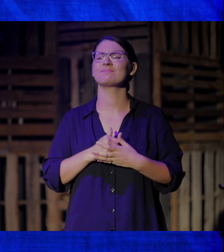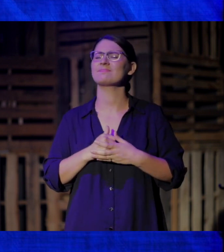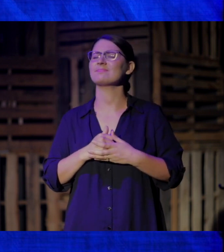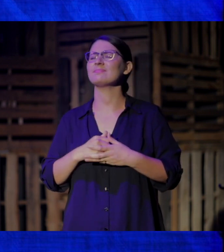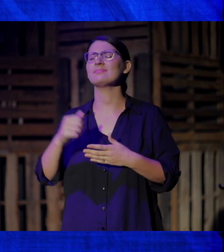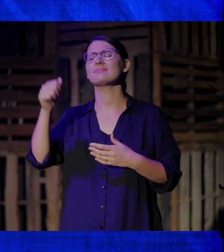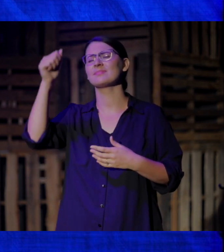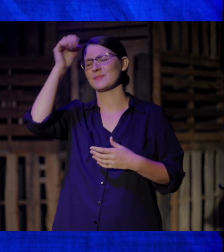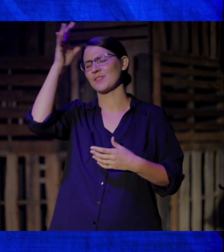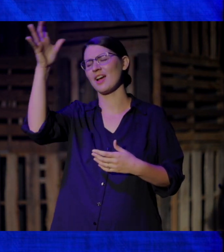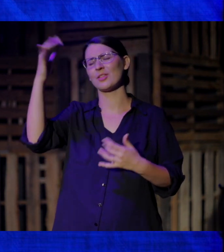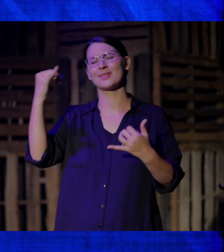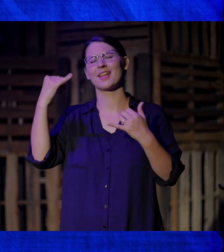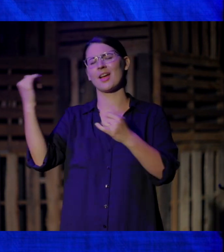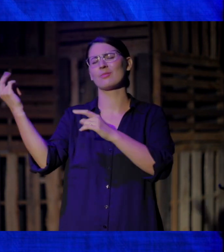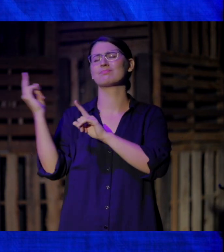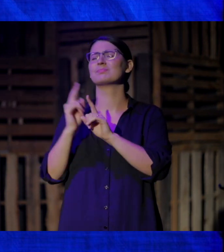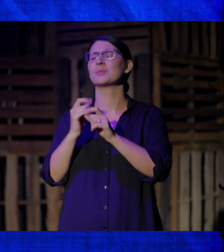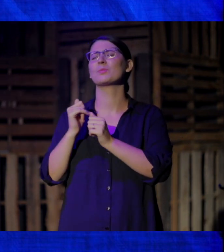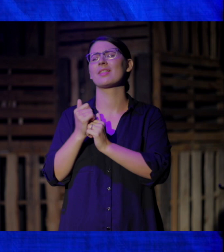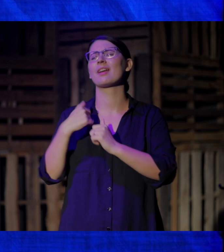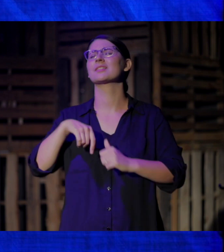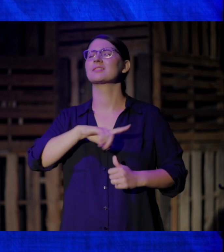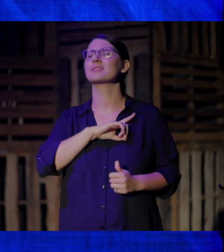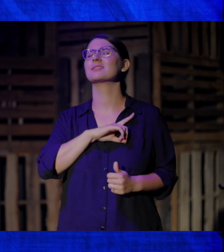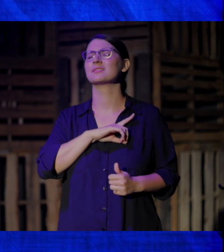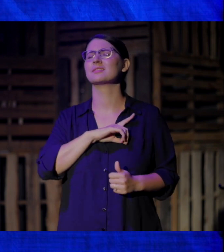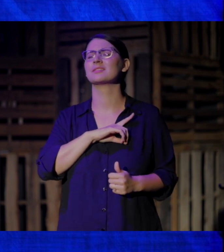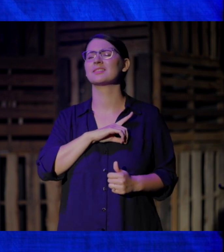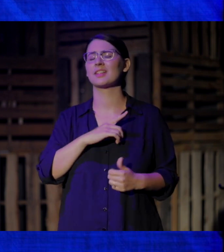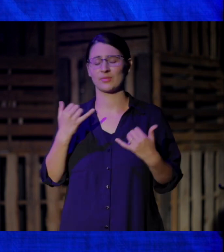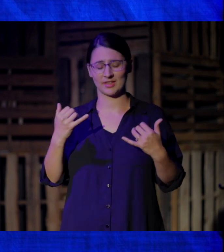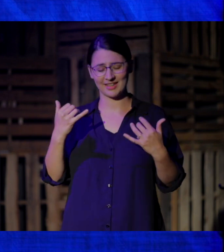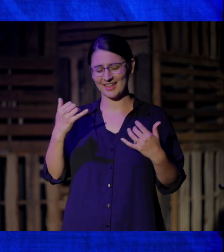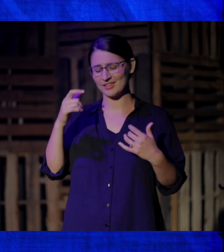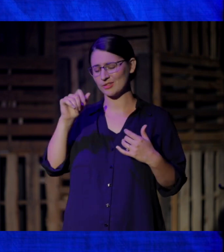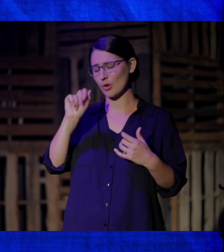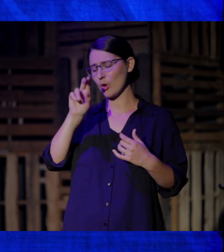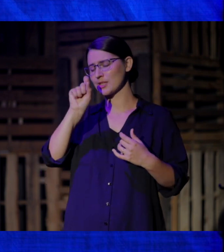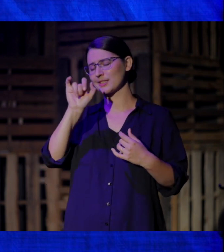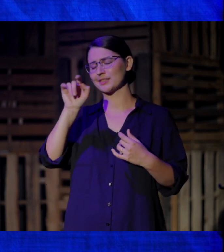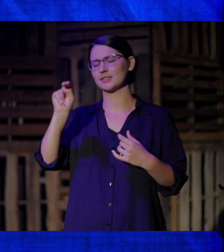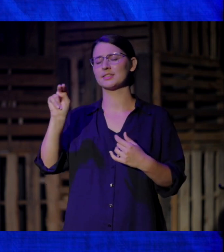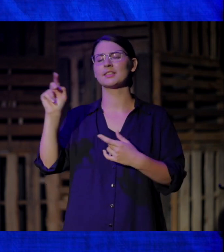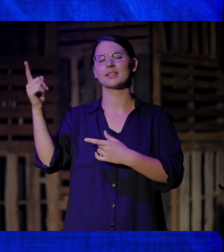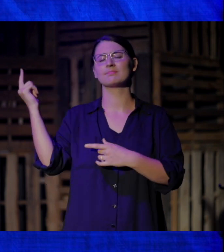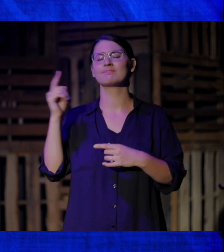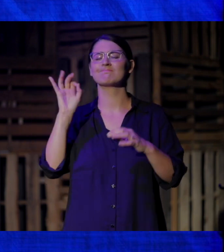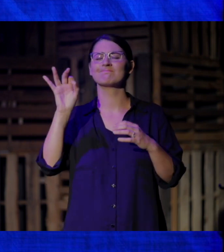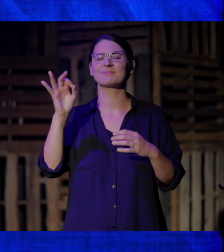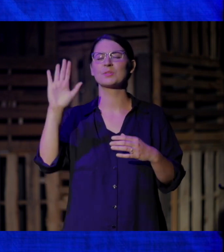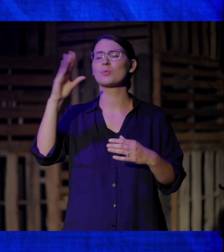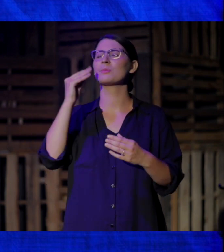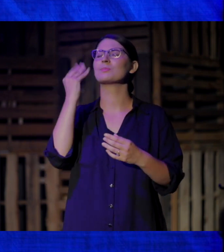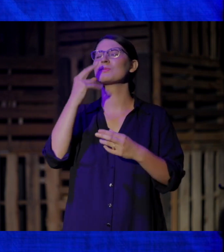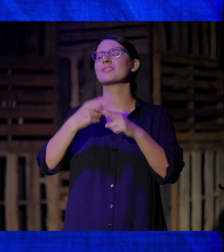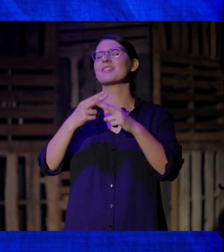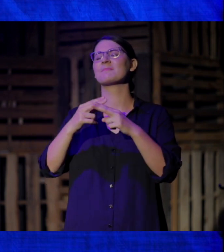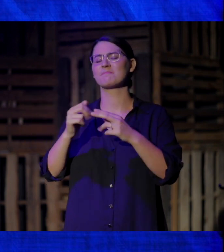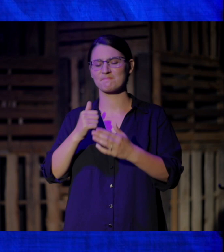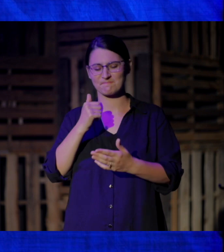Father, be with us now as Austin brings your word. Father, it's in your beautiful name I pray.